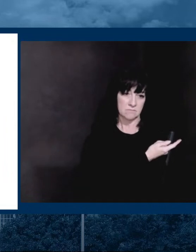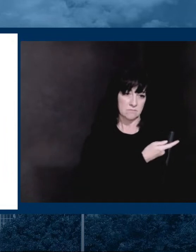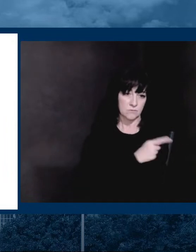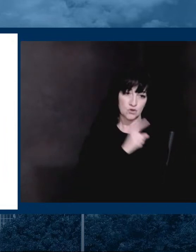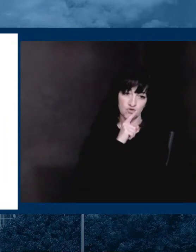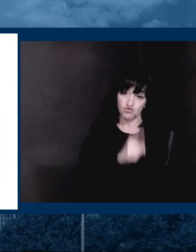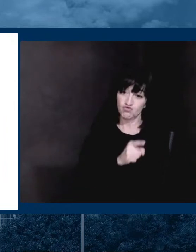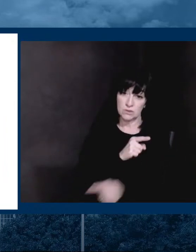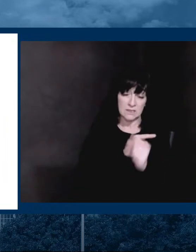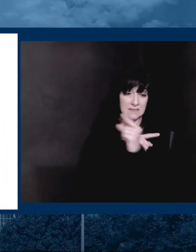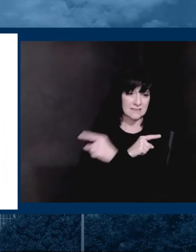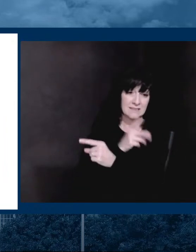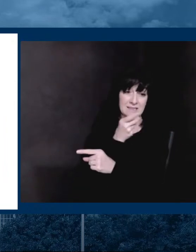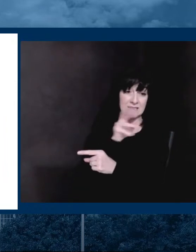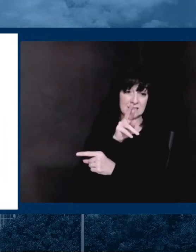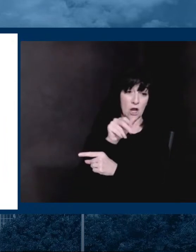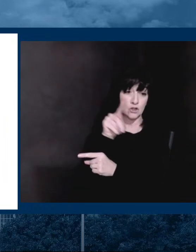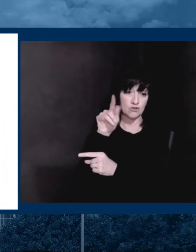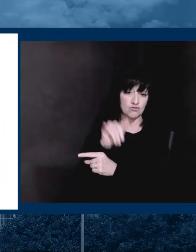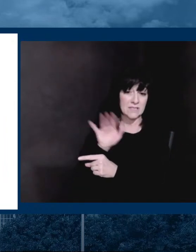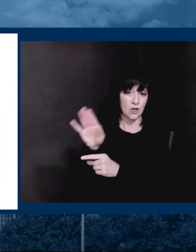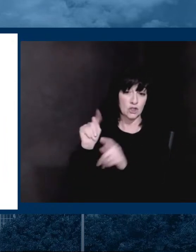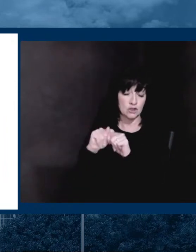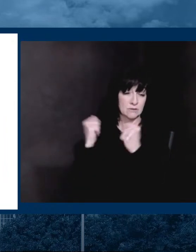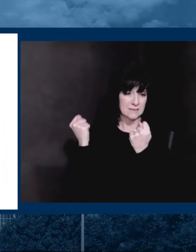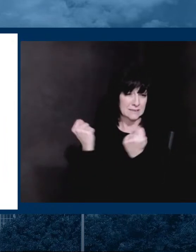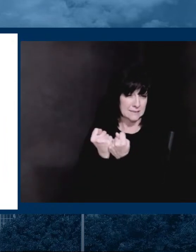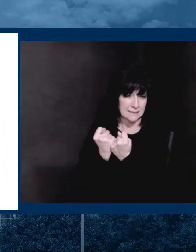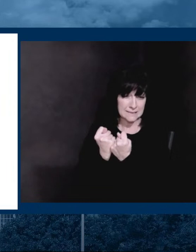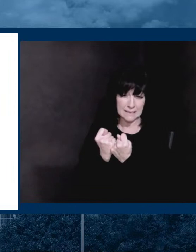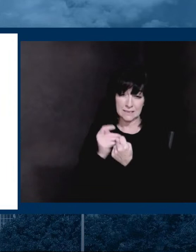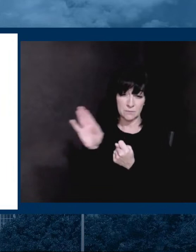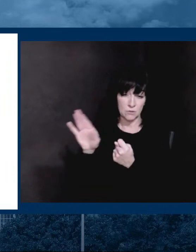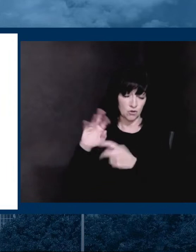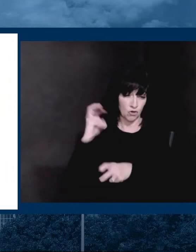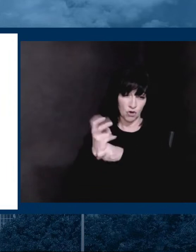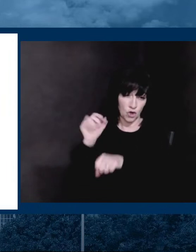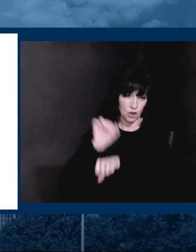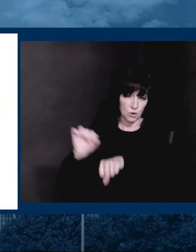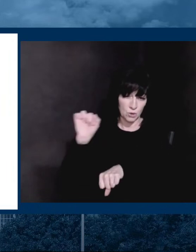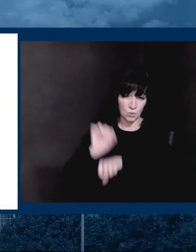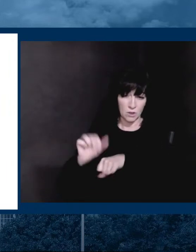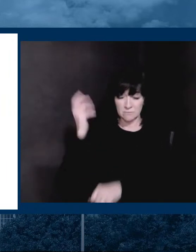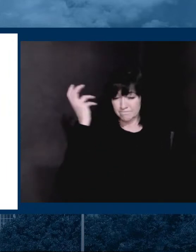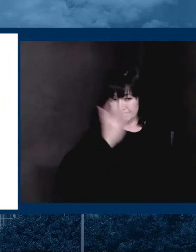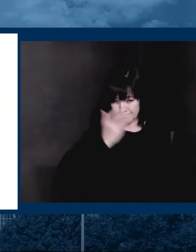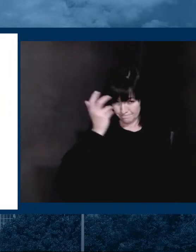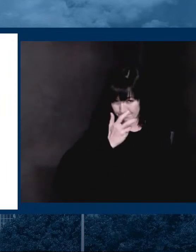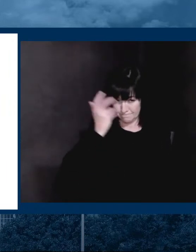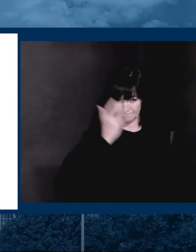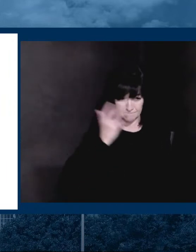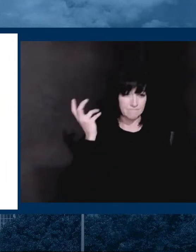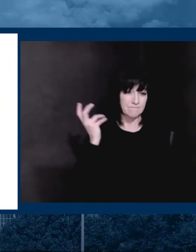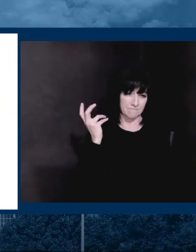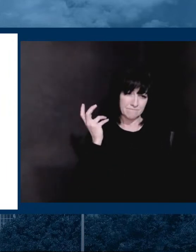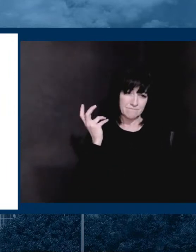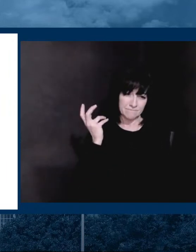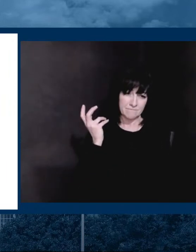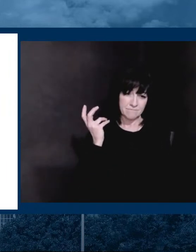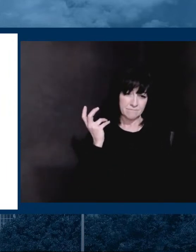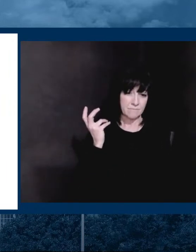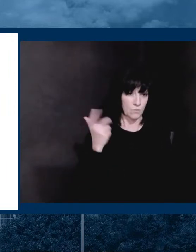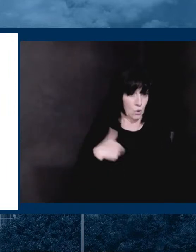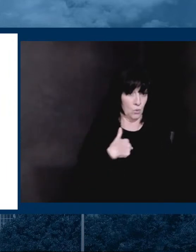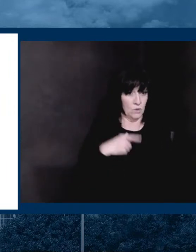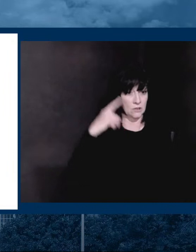Rattay's team and the public health team for doing these pods or these drive-through events the last few weeks. We thought,